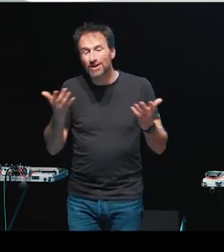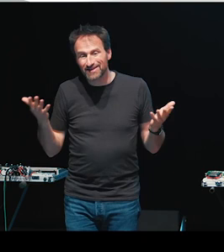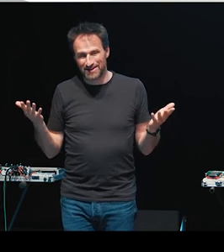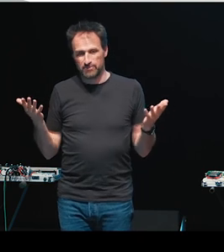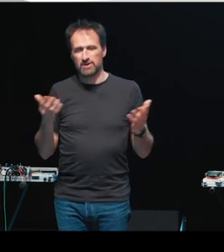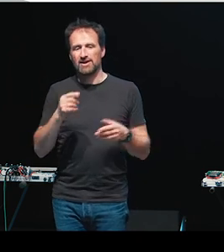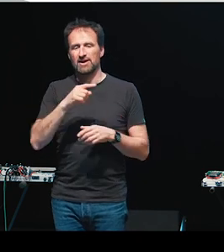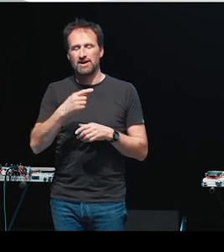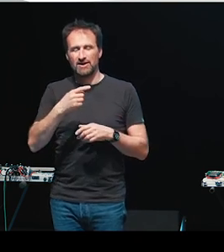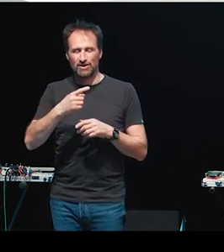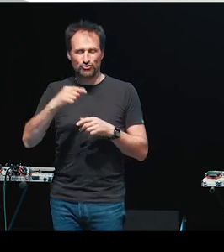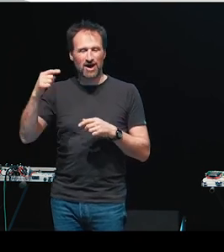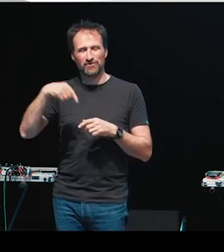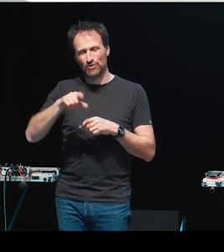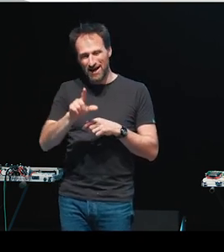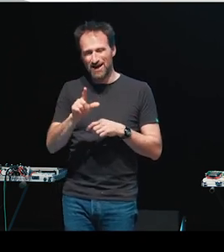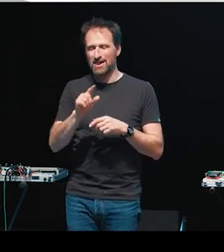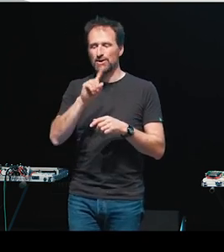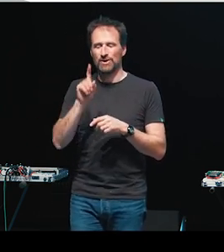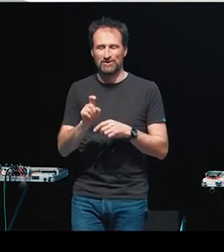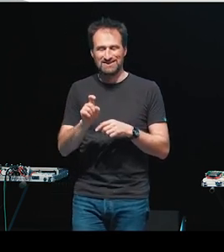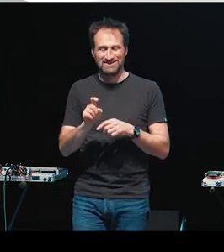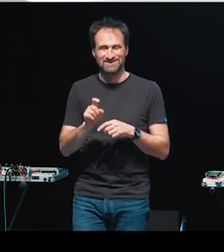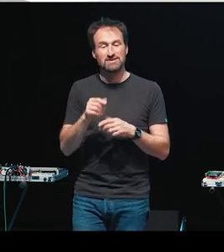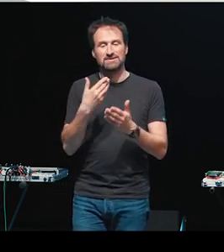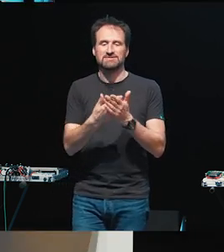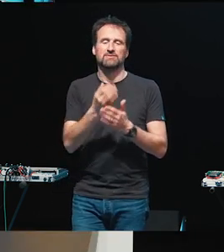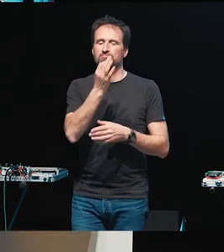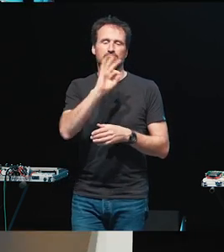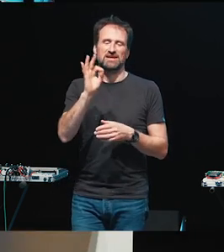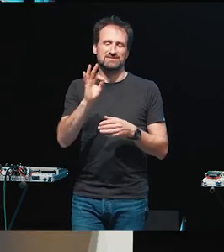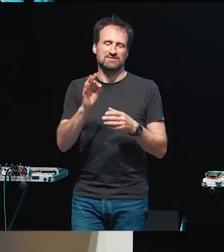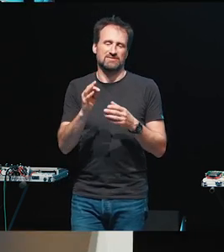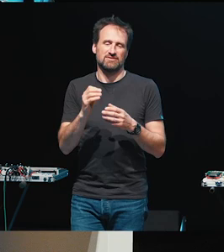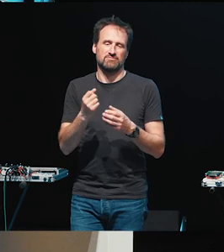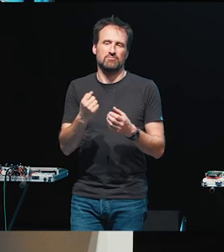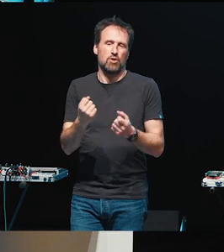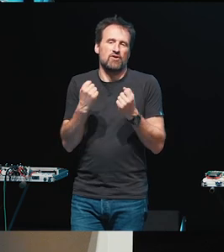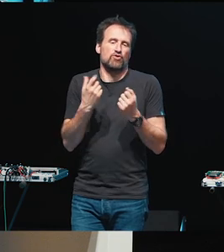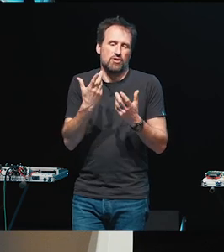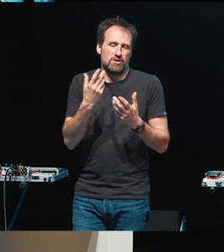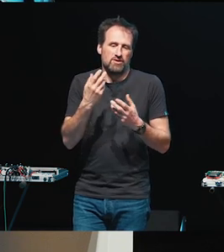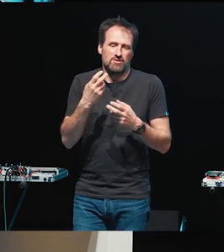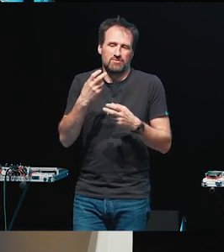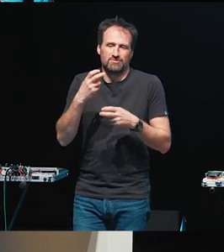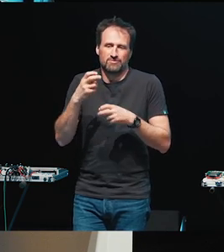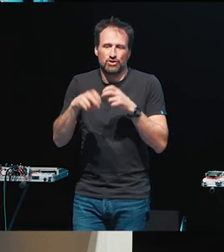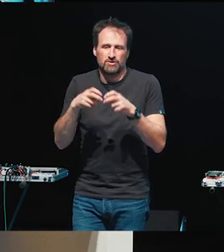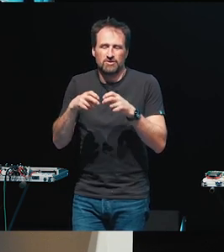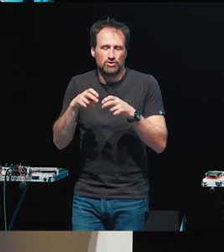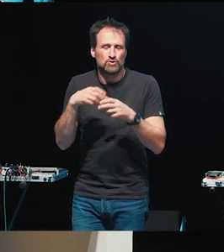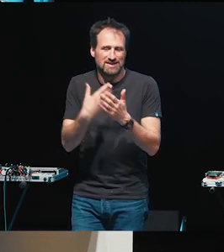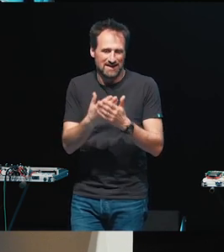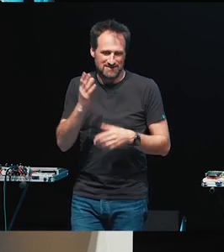multiple GraphQL queries and execute them as soon as you can. The downsides are you need to write code to coordinate these requests, similar to what we did with REST